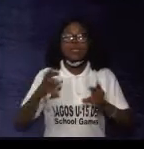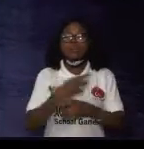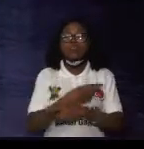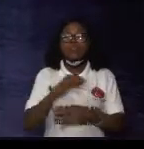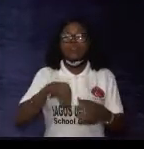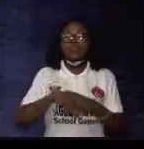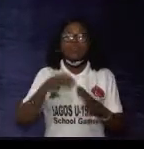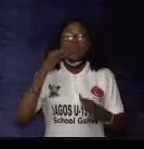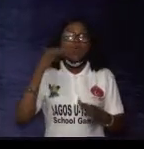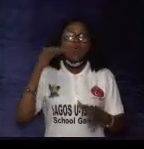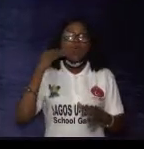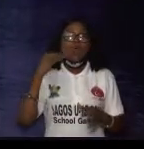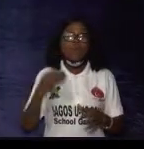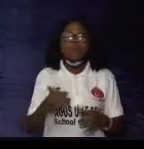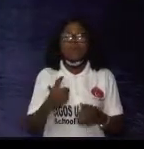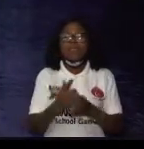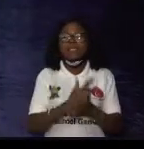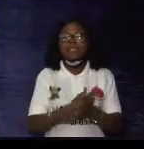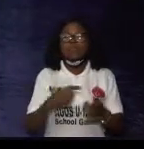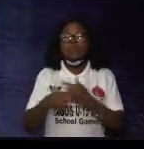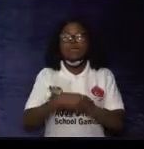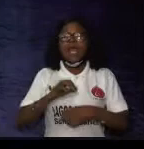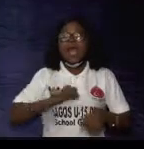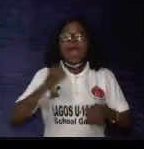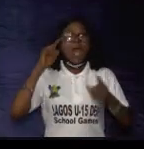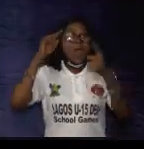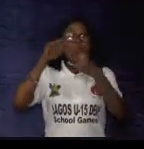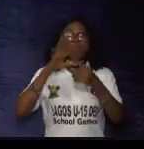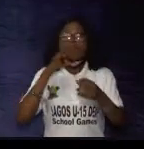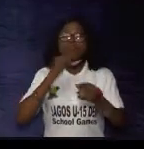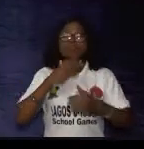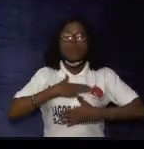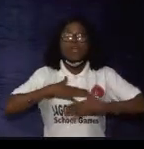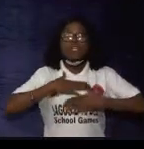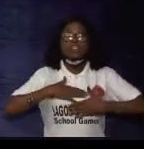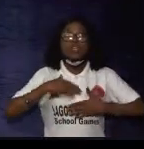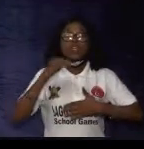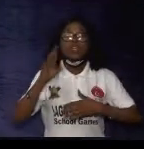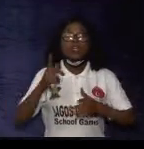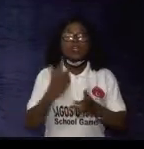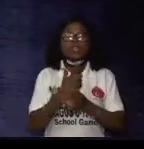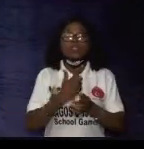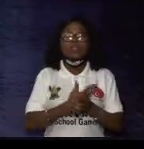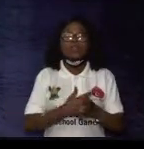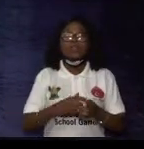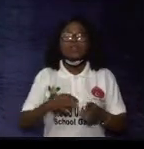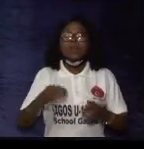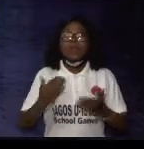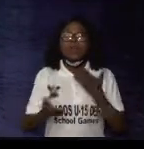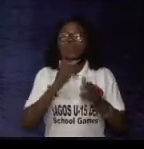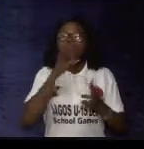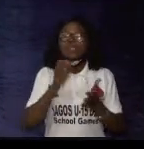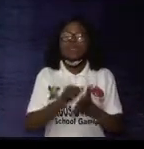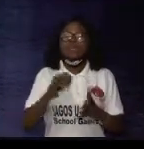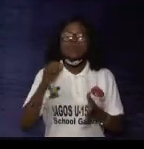learned. I hope you enjoyed the lesson. Please make sure you do your homework. You